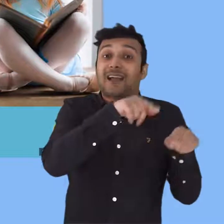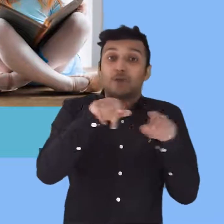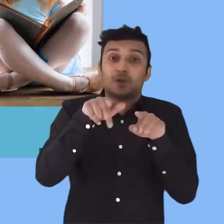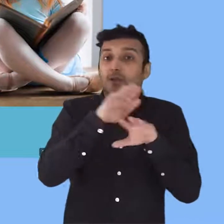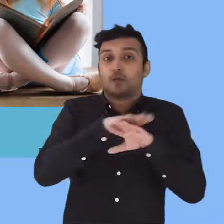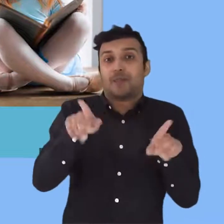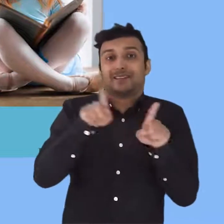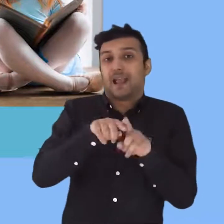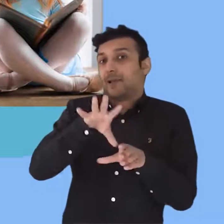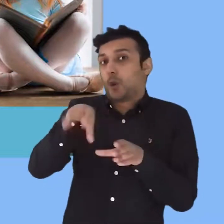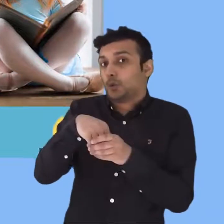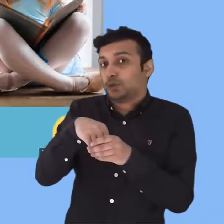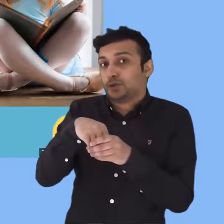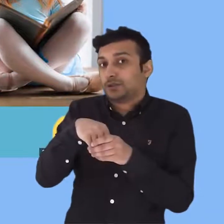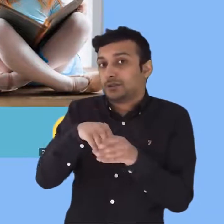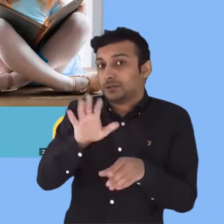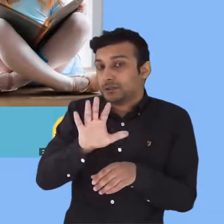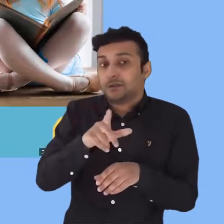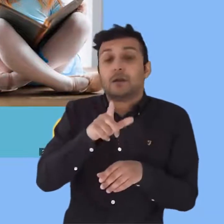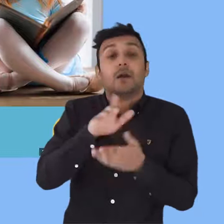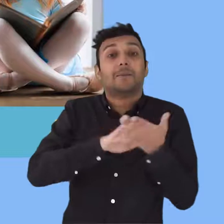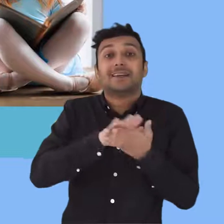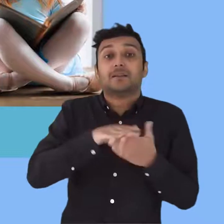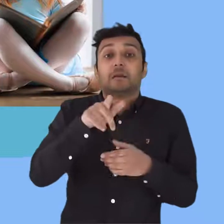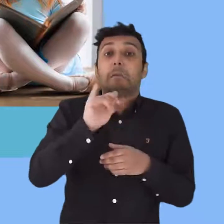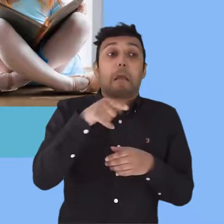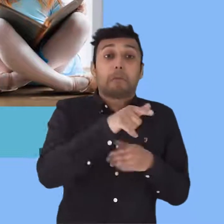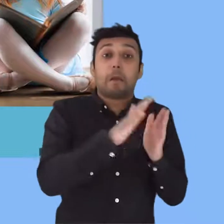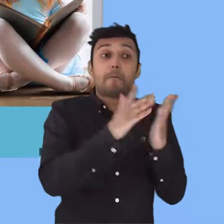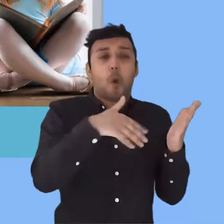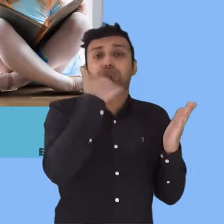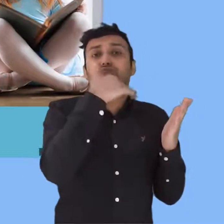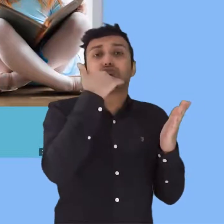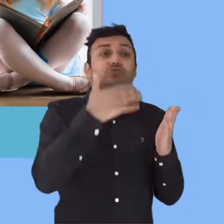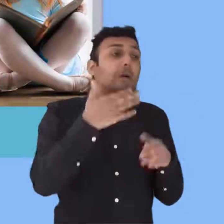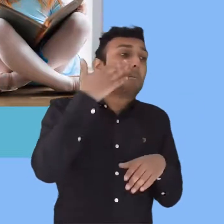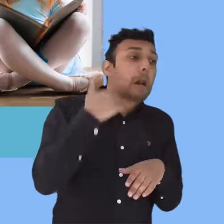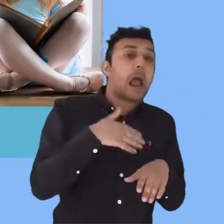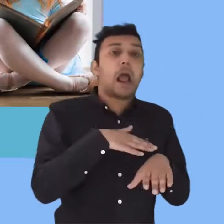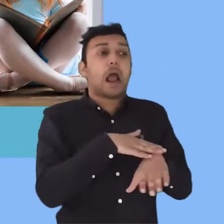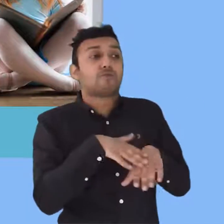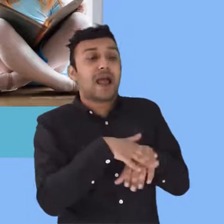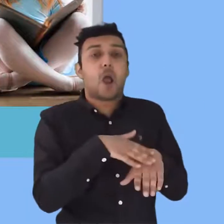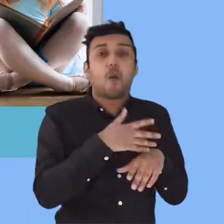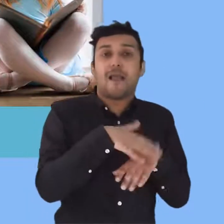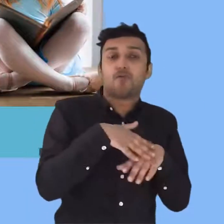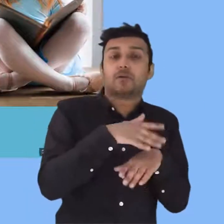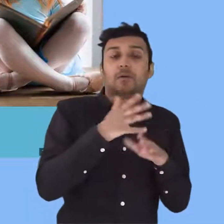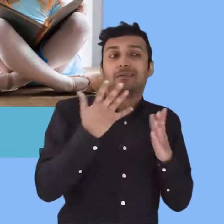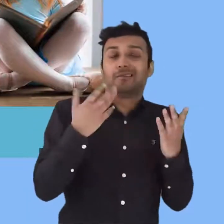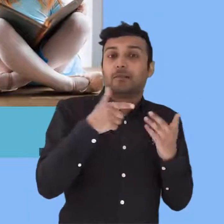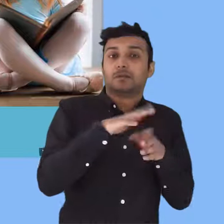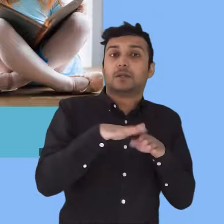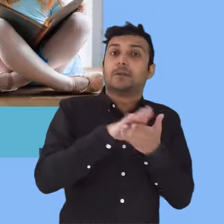equal inclusion. Just because the books that you choose may have more Black and brown and Asian children in them, it doesn't mean that